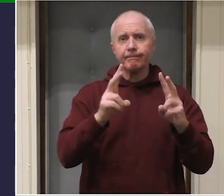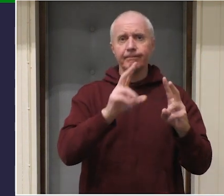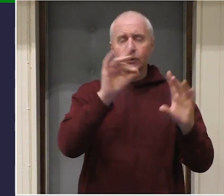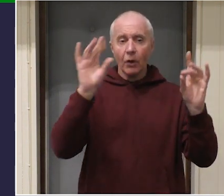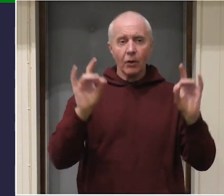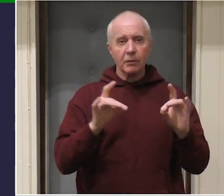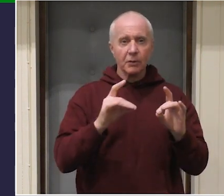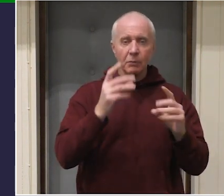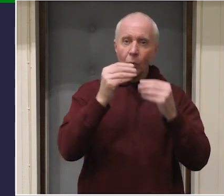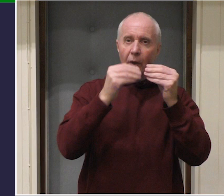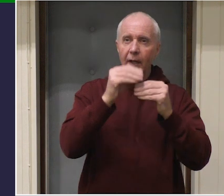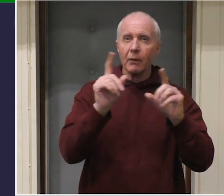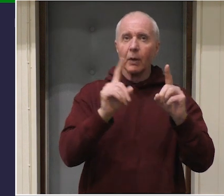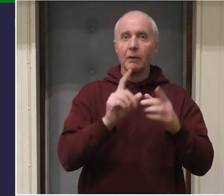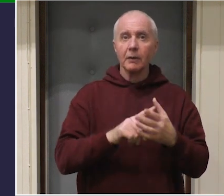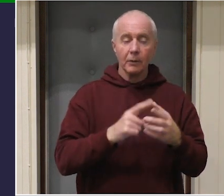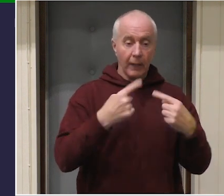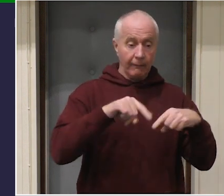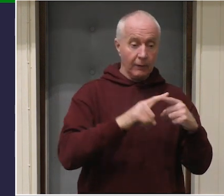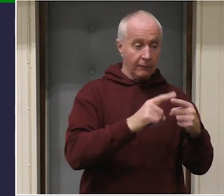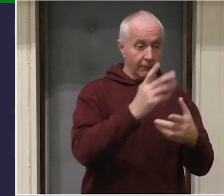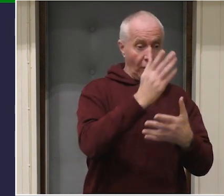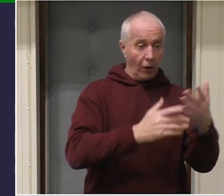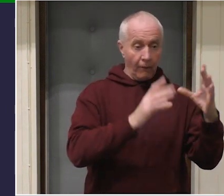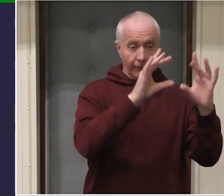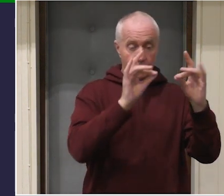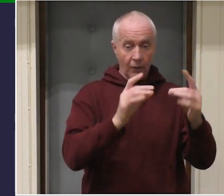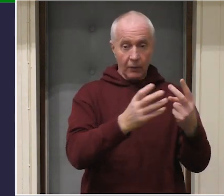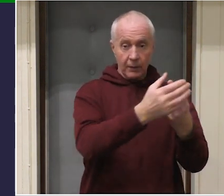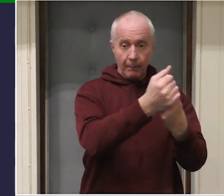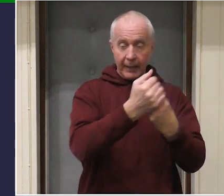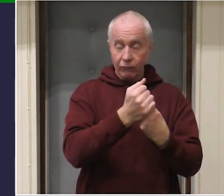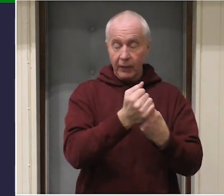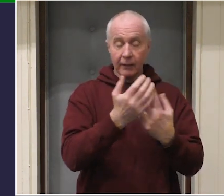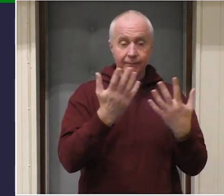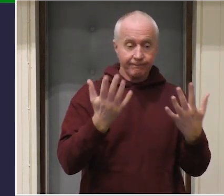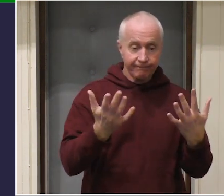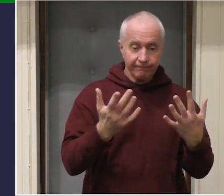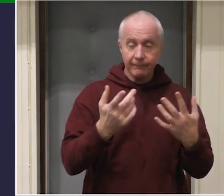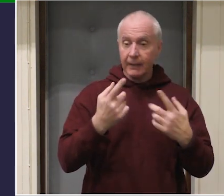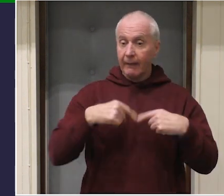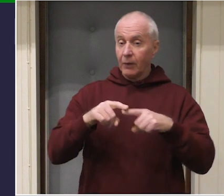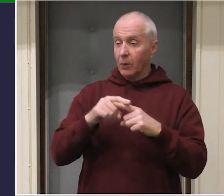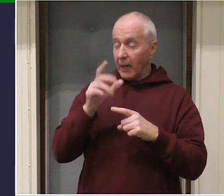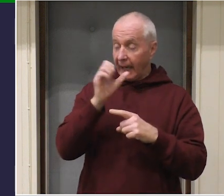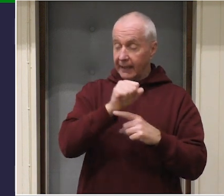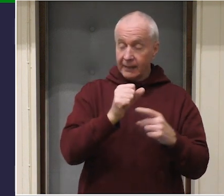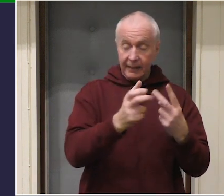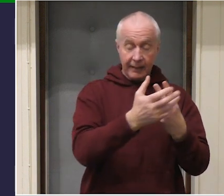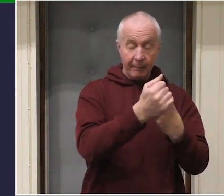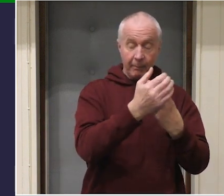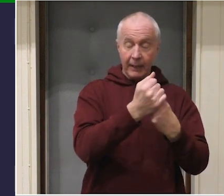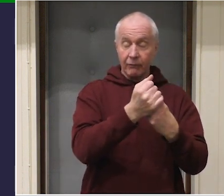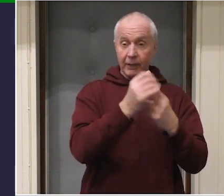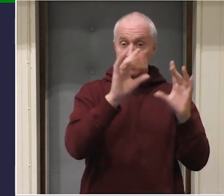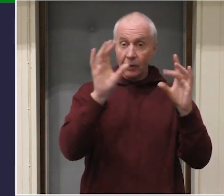doing, if we don't account for the fact that half of them are binary, our results aren't reliable. So even if you hate binary stars, as an